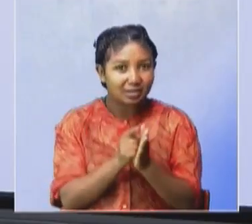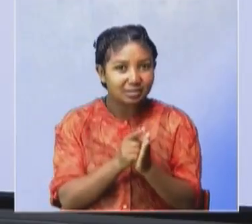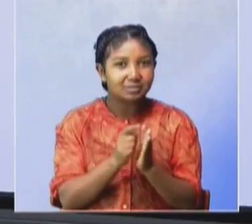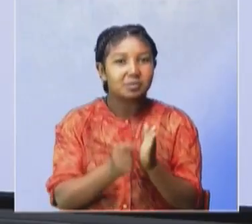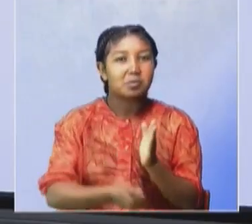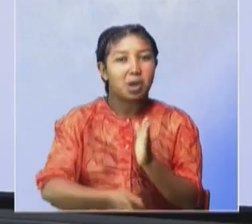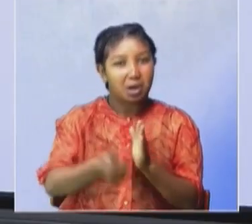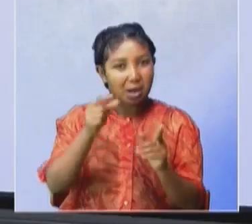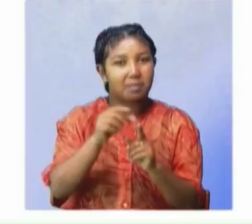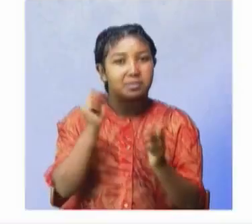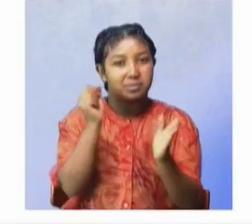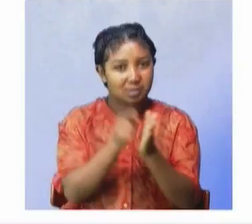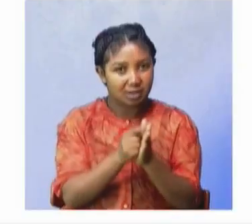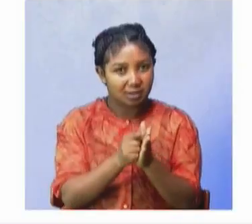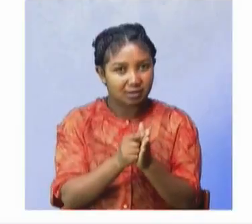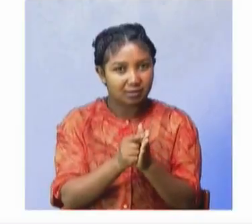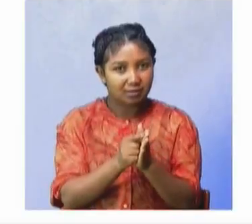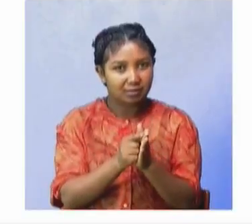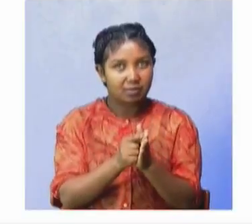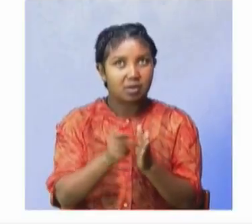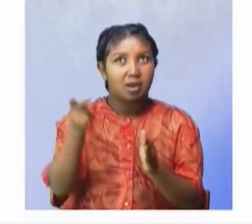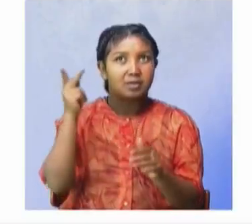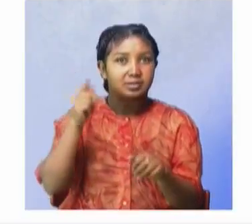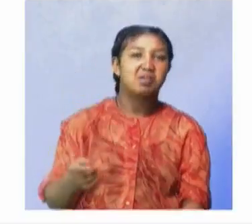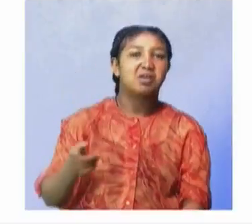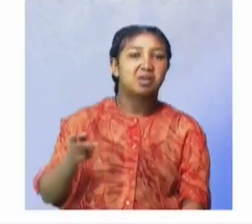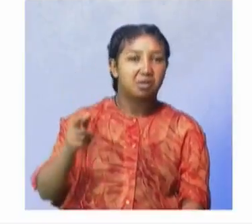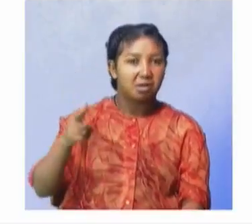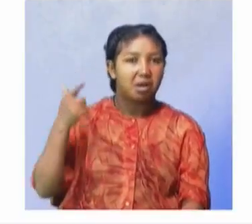keyword. Let us say last time,